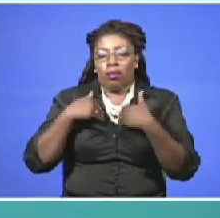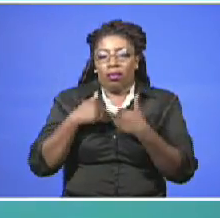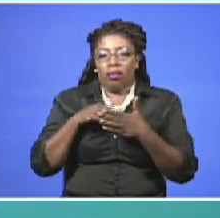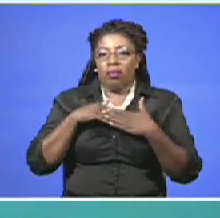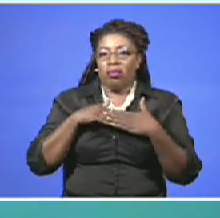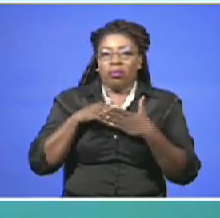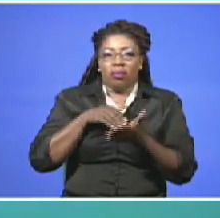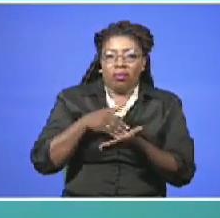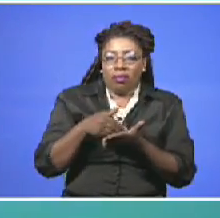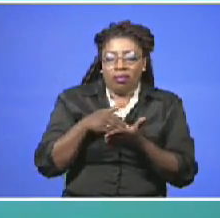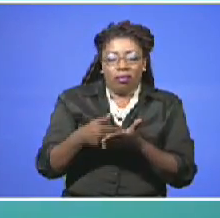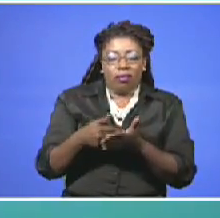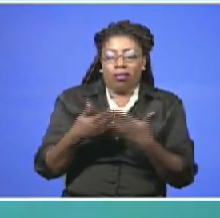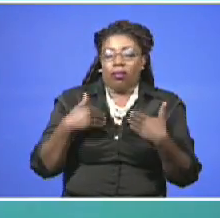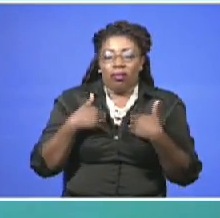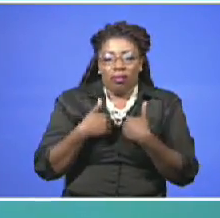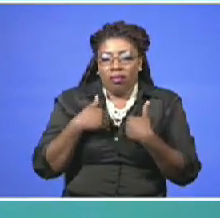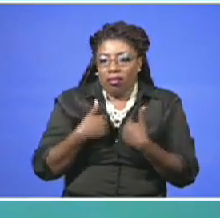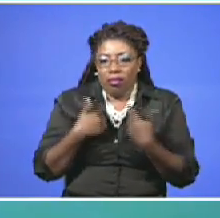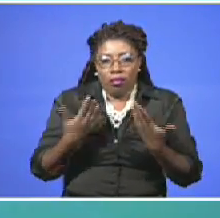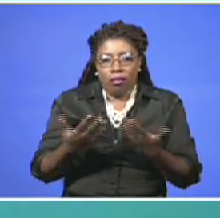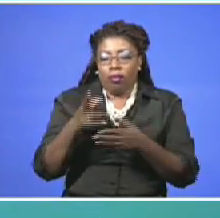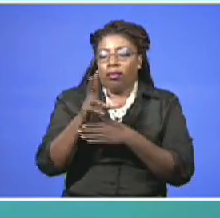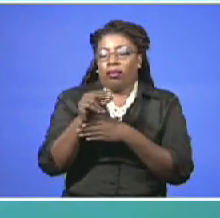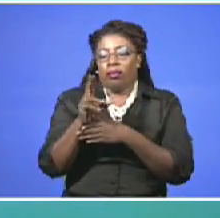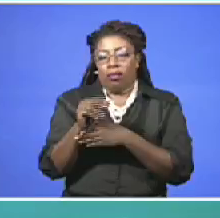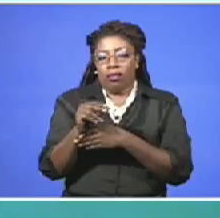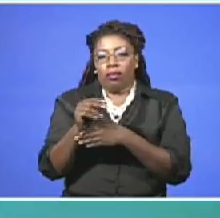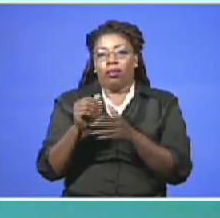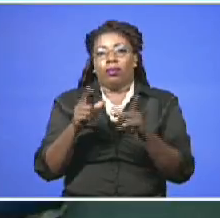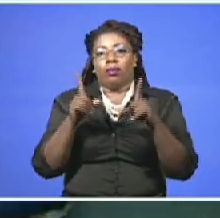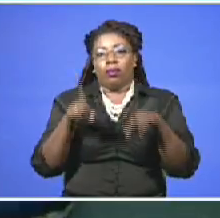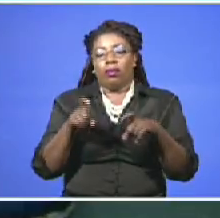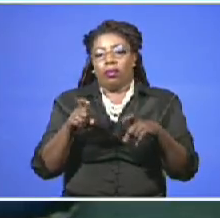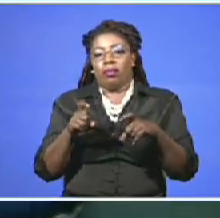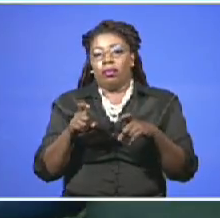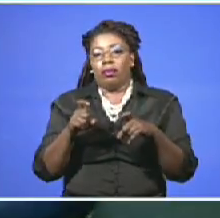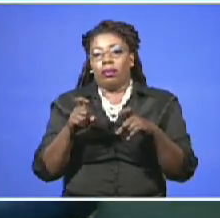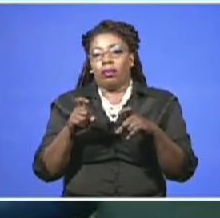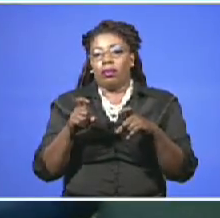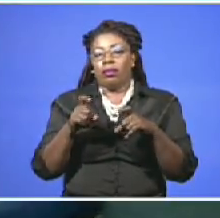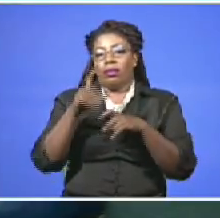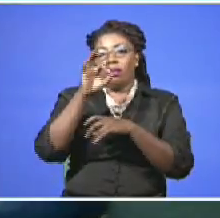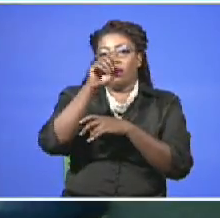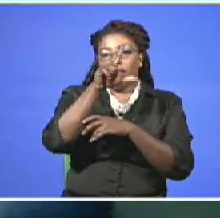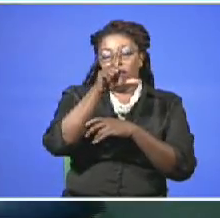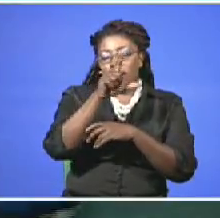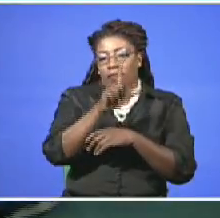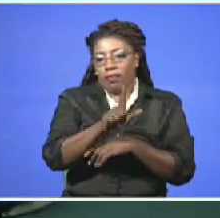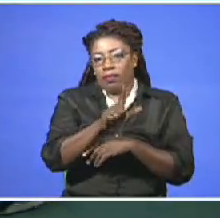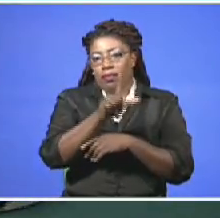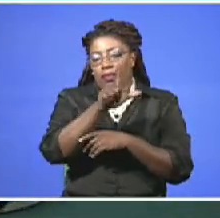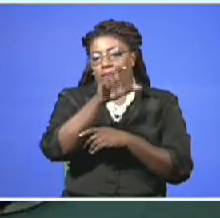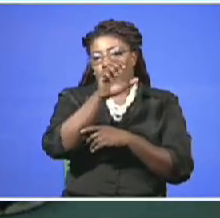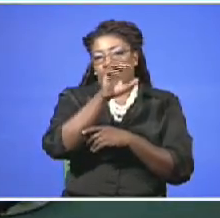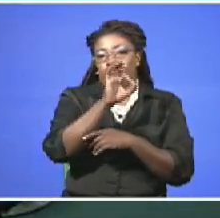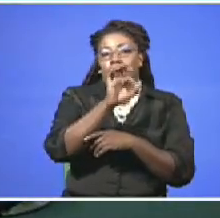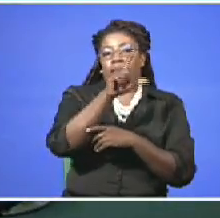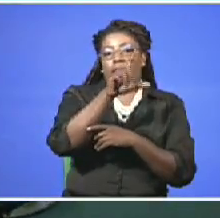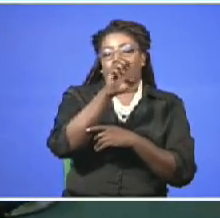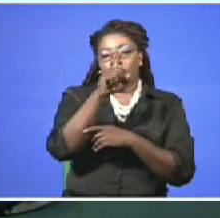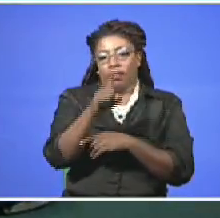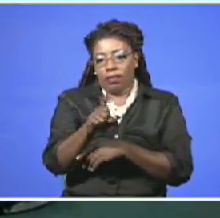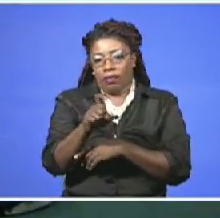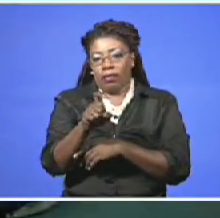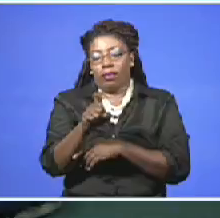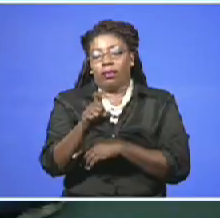should be cardio. It should be strength training. It should be flexibility, because without flexibility, now we have